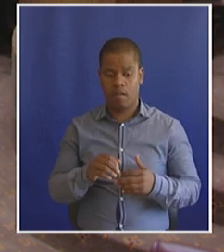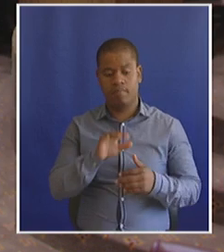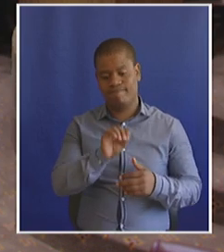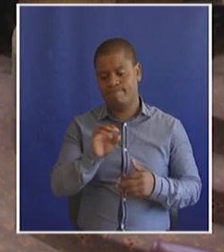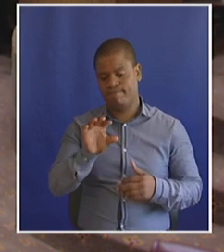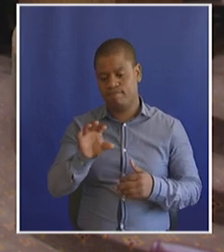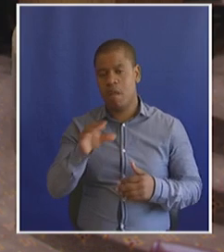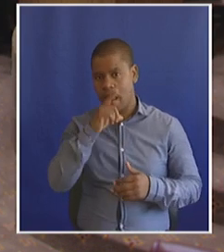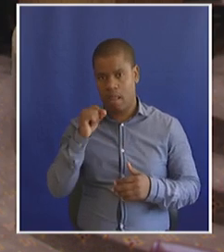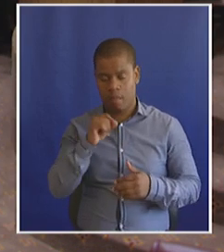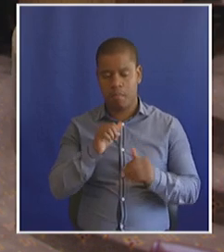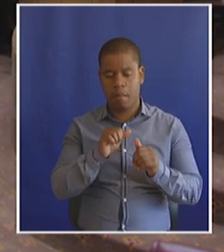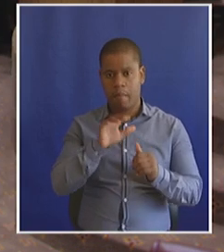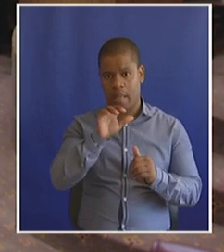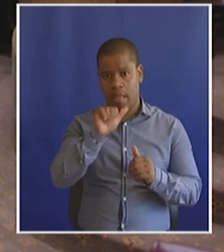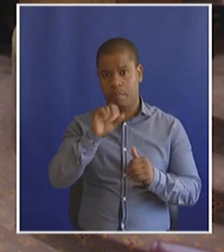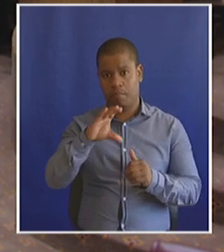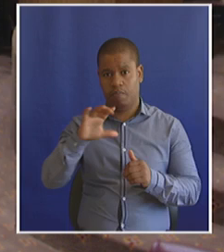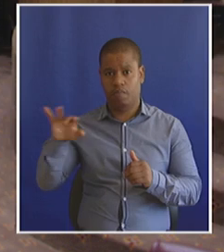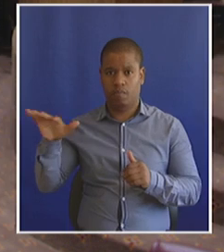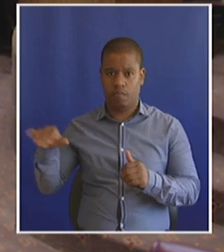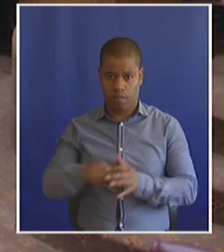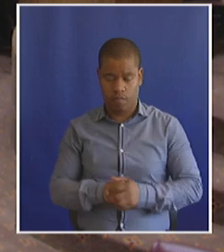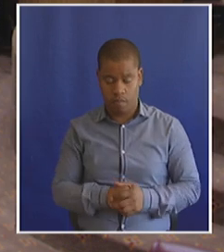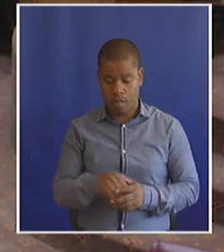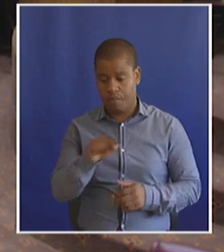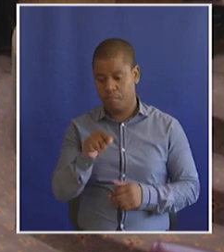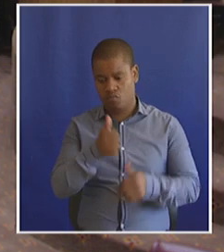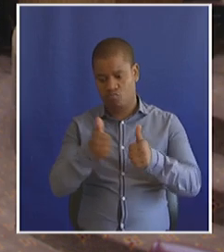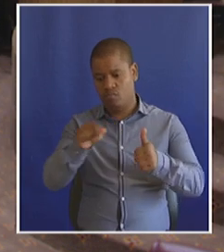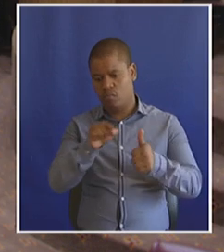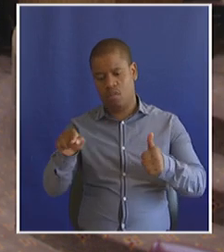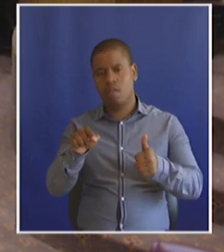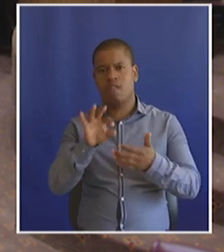province. Heads of delegation will vote by pressing in favor,